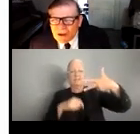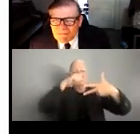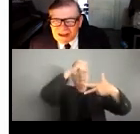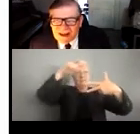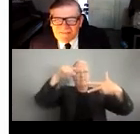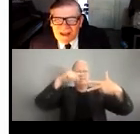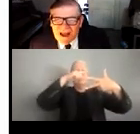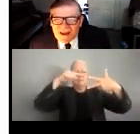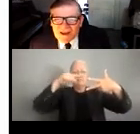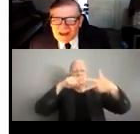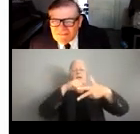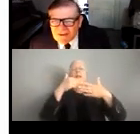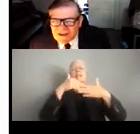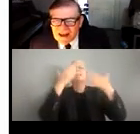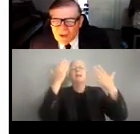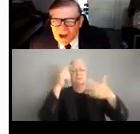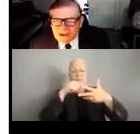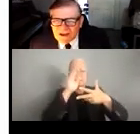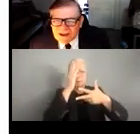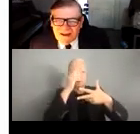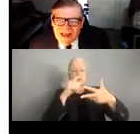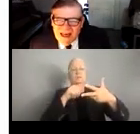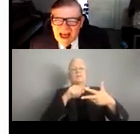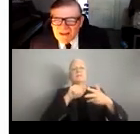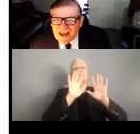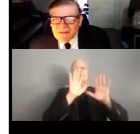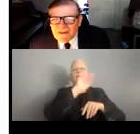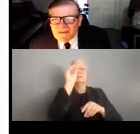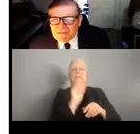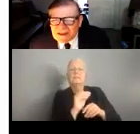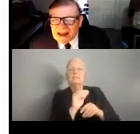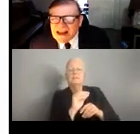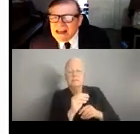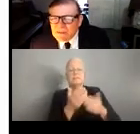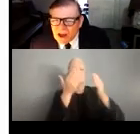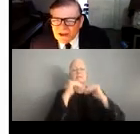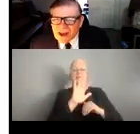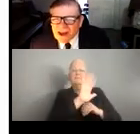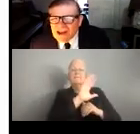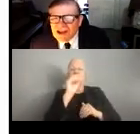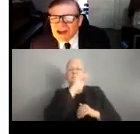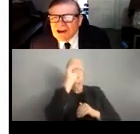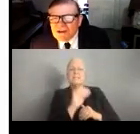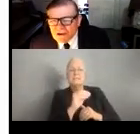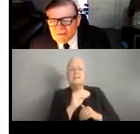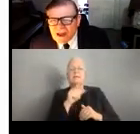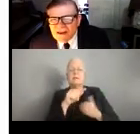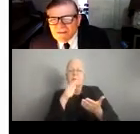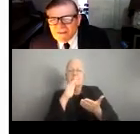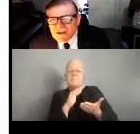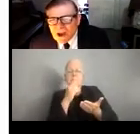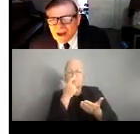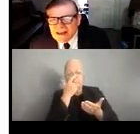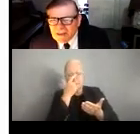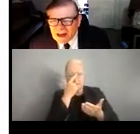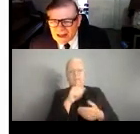wealthiest 1%, the 10% wealthiest, and then the 50% least wealthy in each group. So the